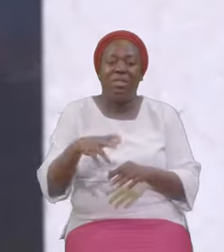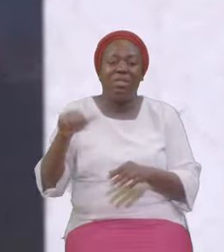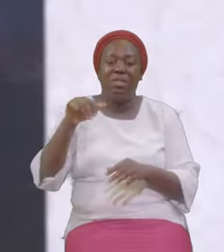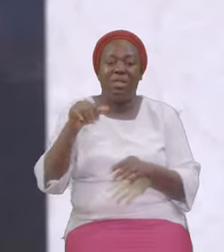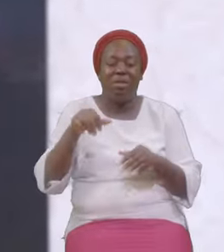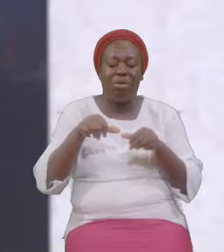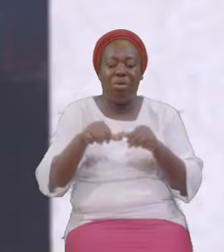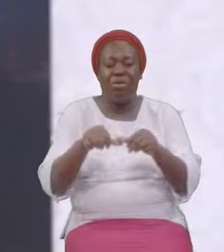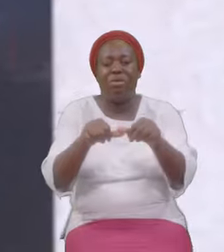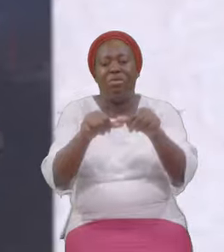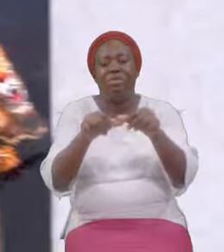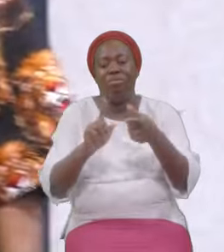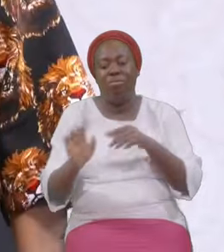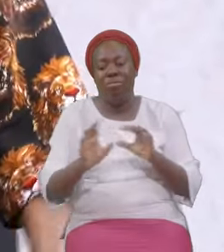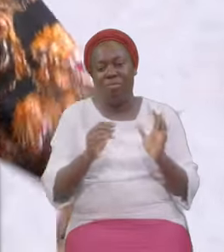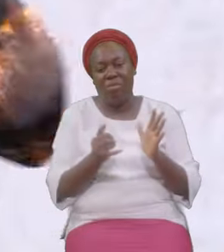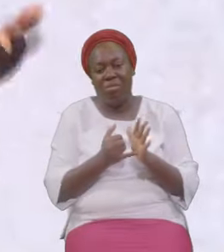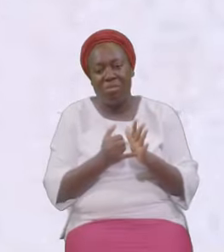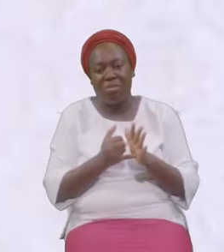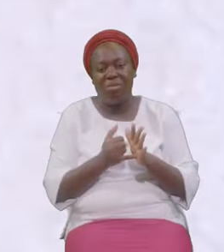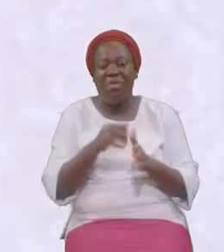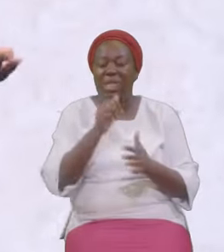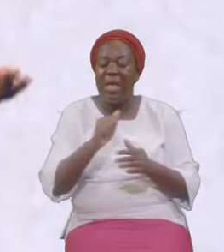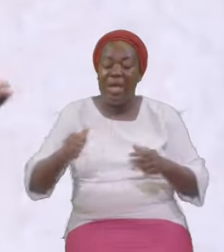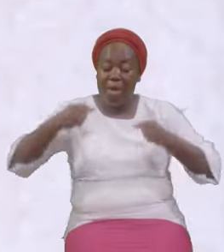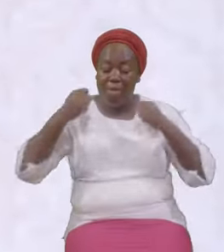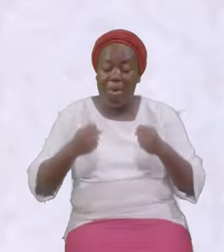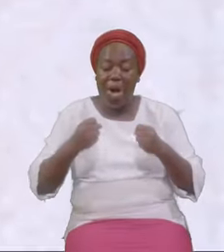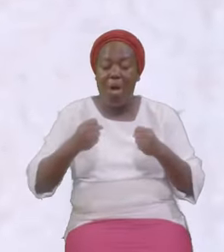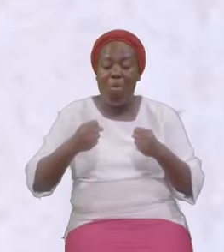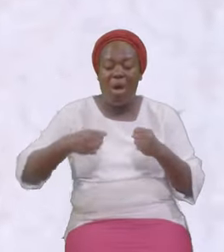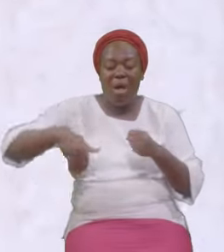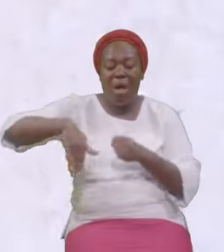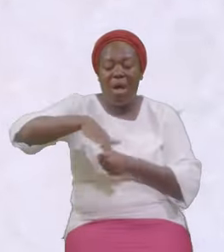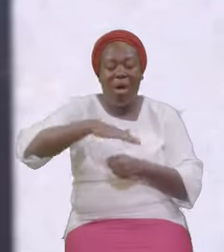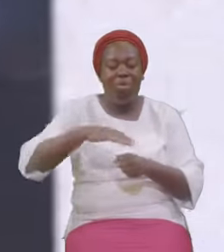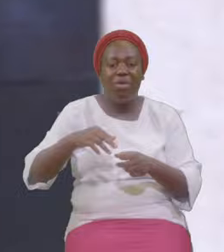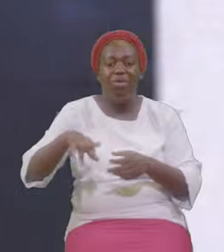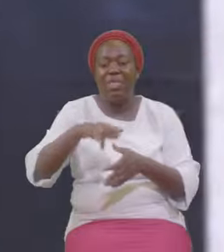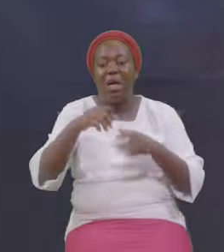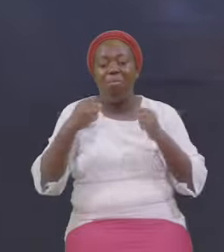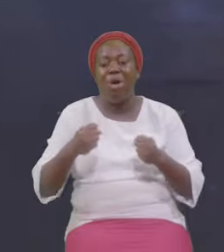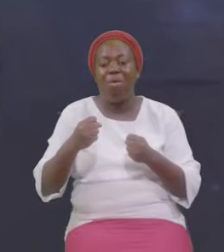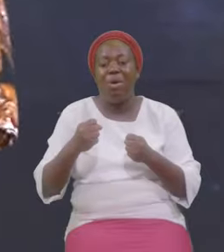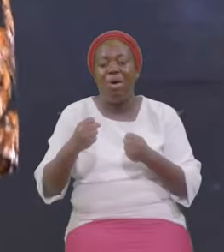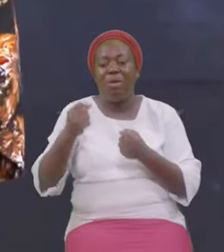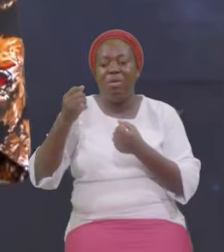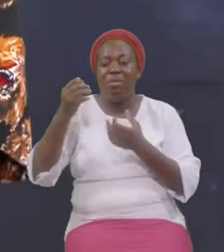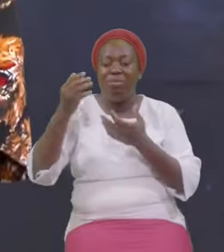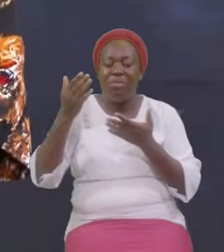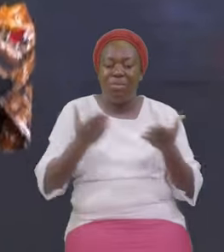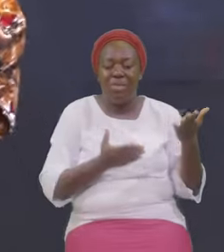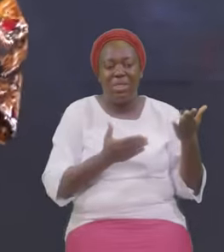doing it. A power beyond their power brings the addiction into their